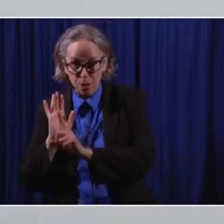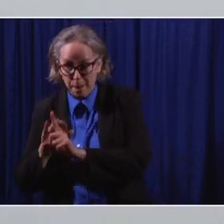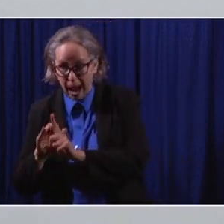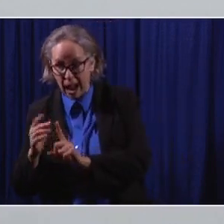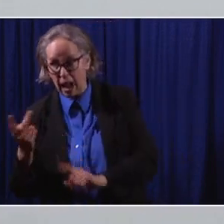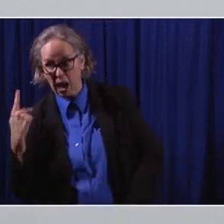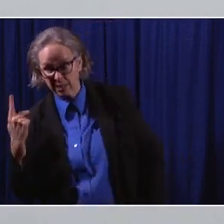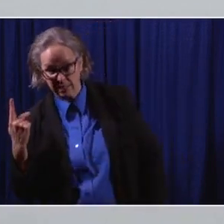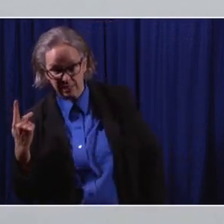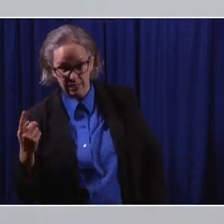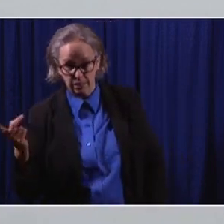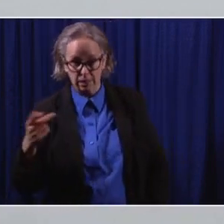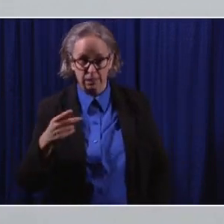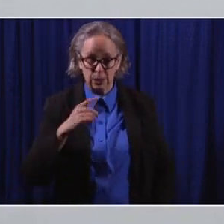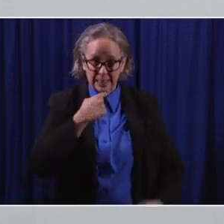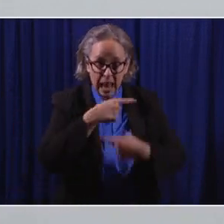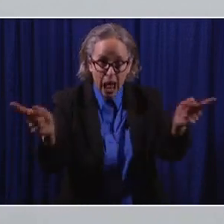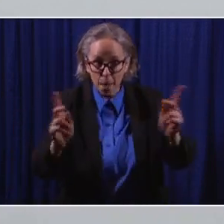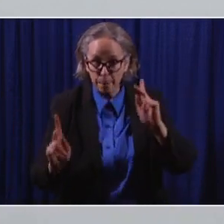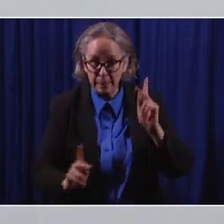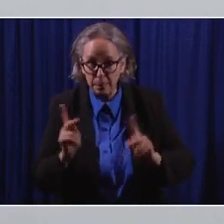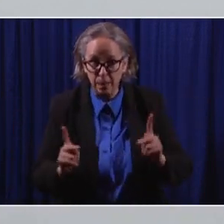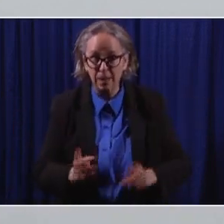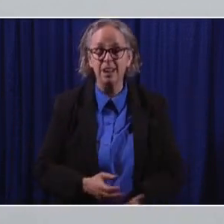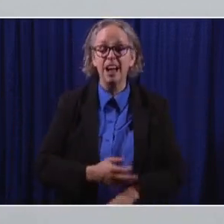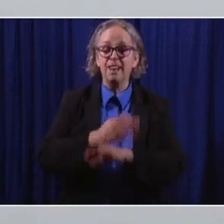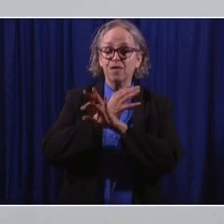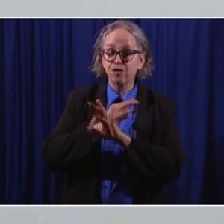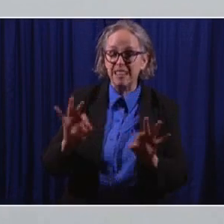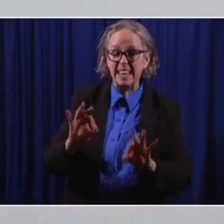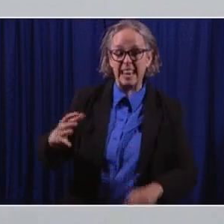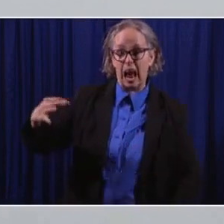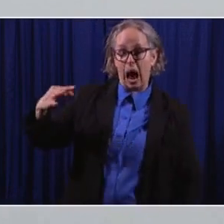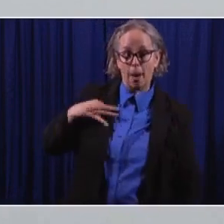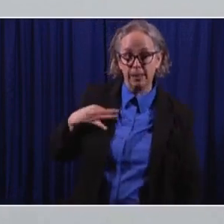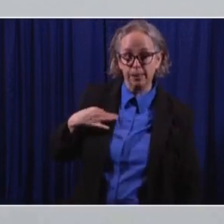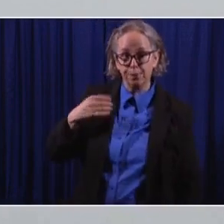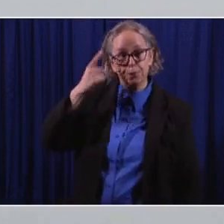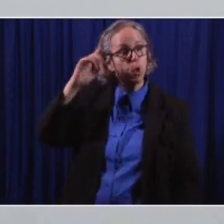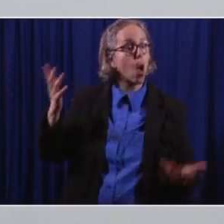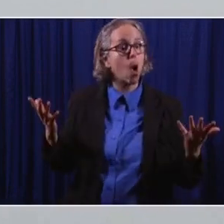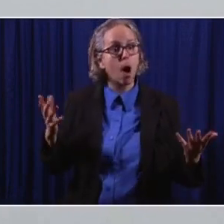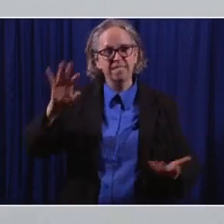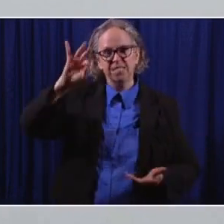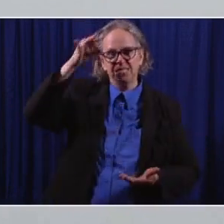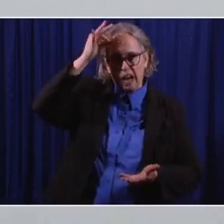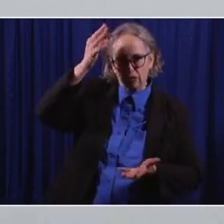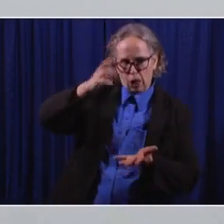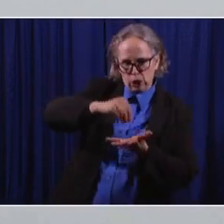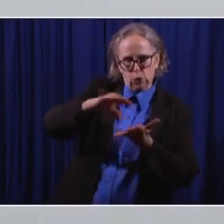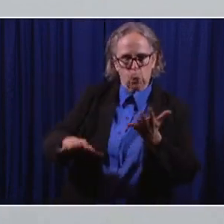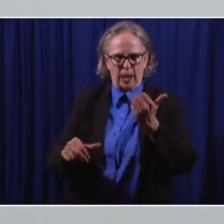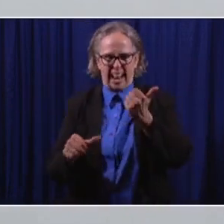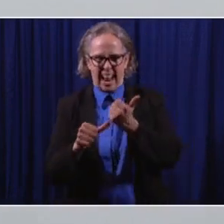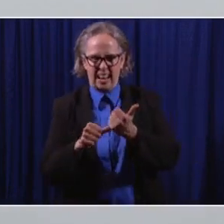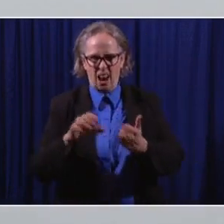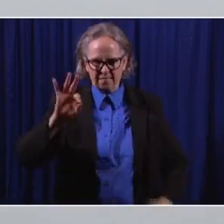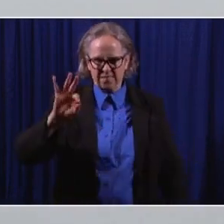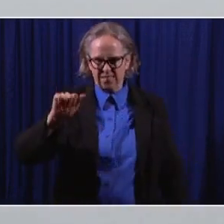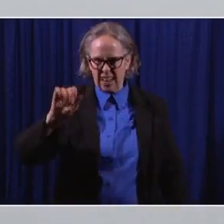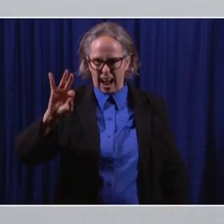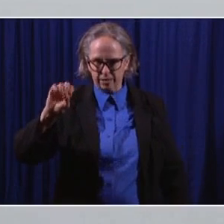Ohioans, that there's a free application for federal student aid known as FAFSA that opens up on October the 1st.